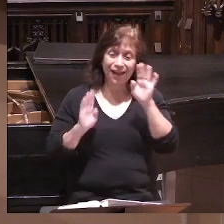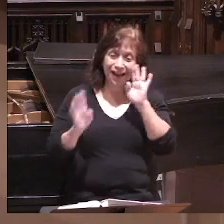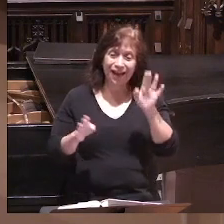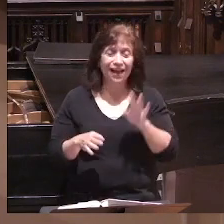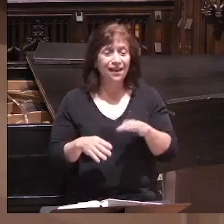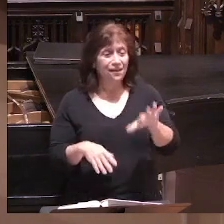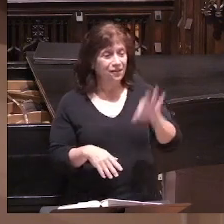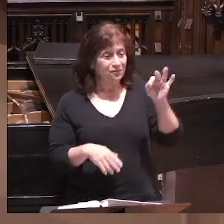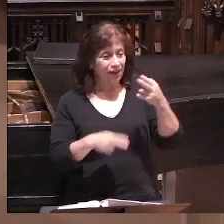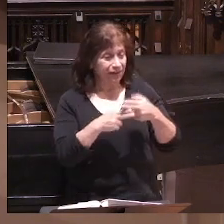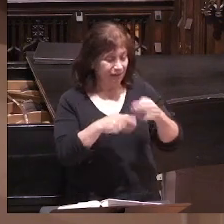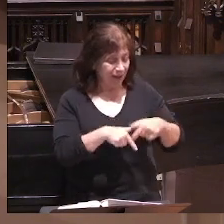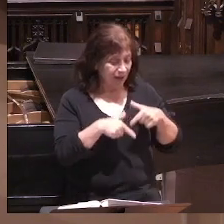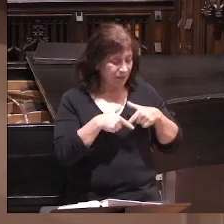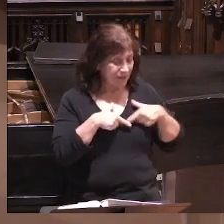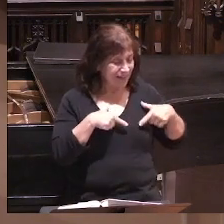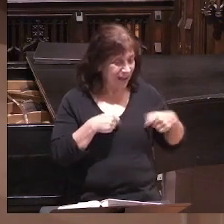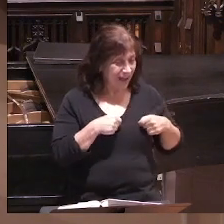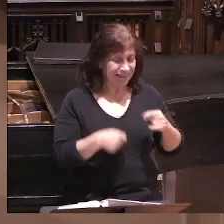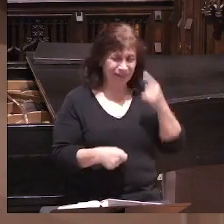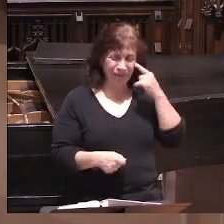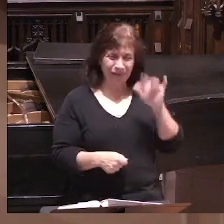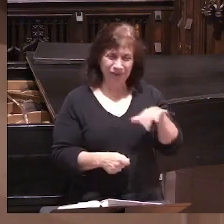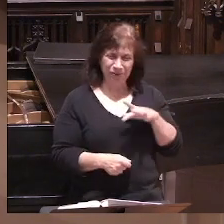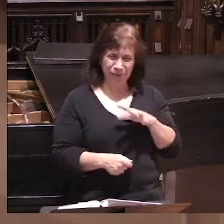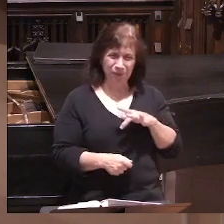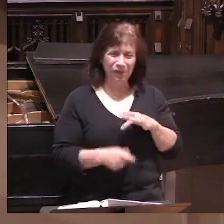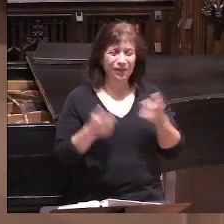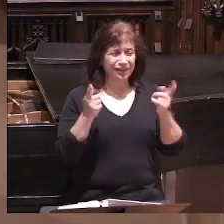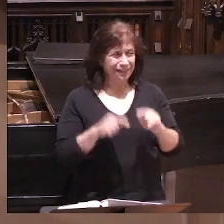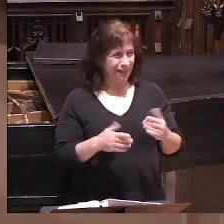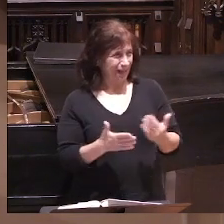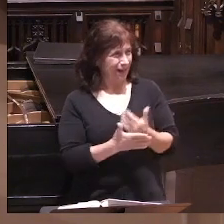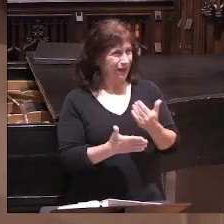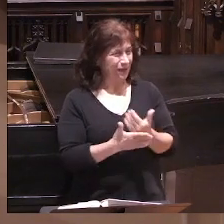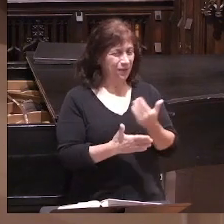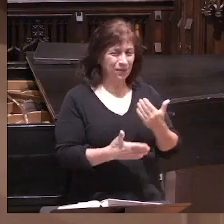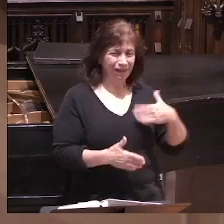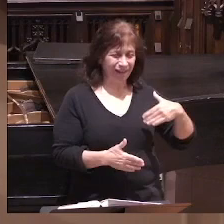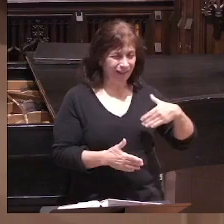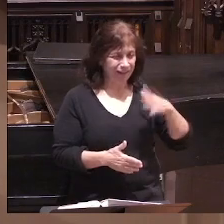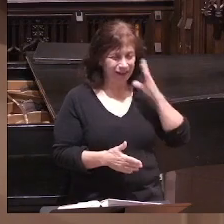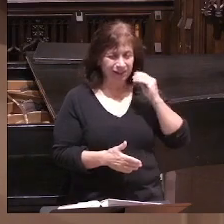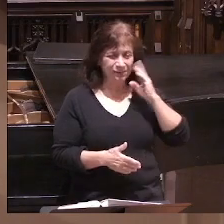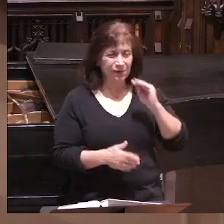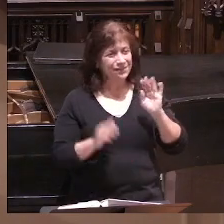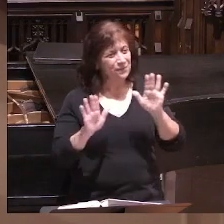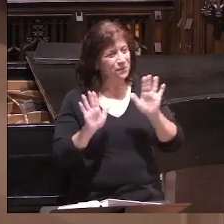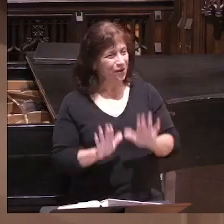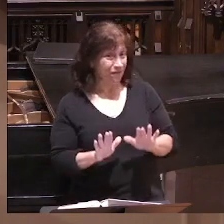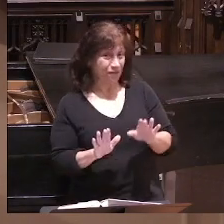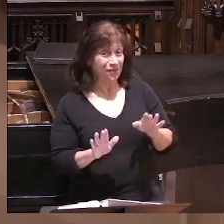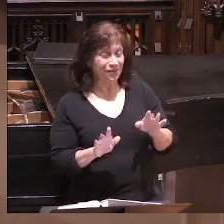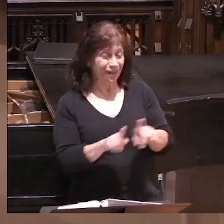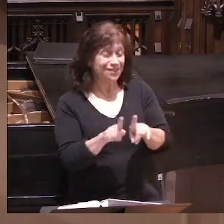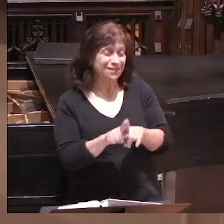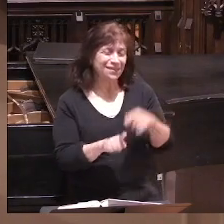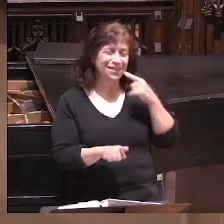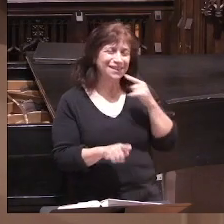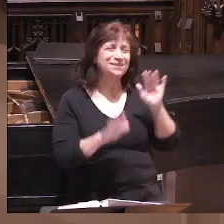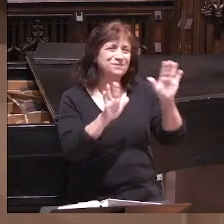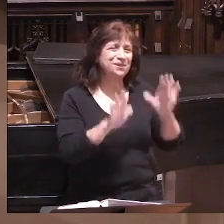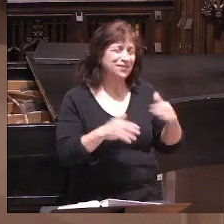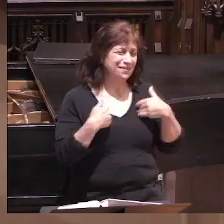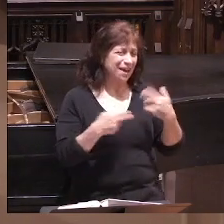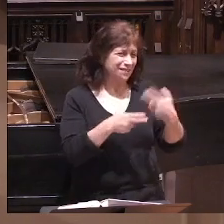find your name tags, which I thought was so cool. And so just like a new thing I hadn't experienced. And it's wonderful, by the way. I think it's terrific that